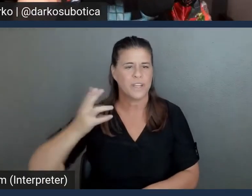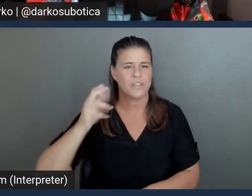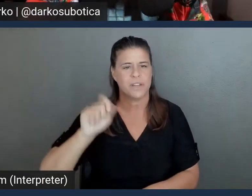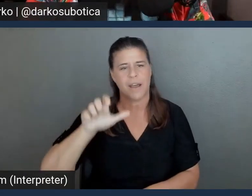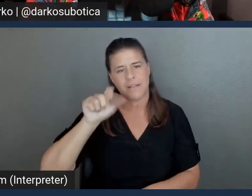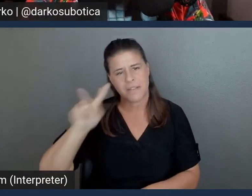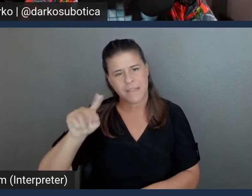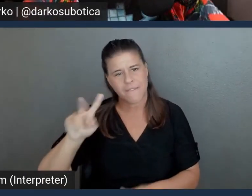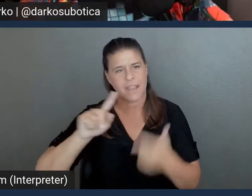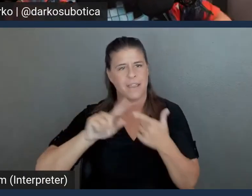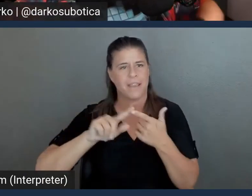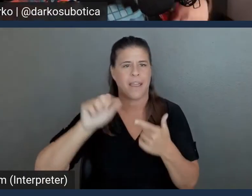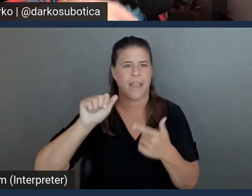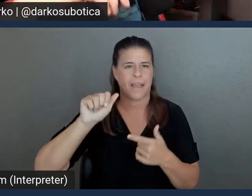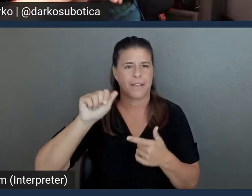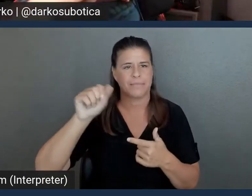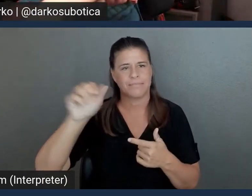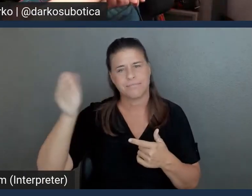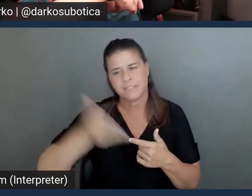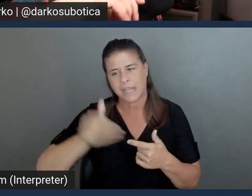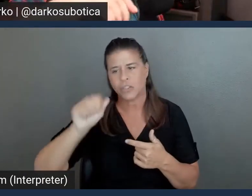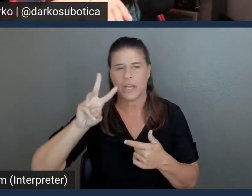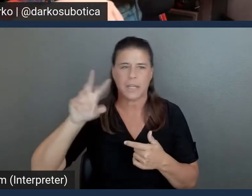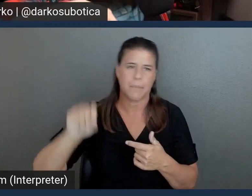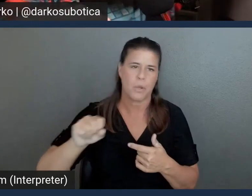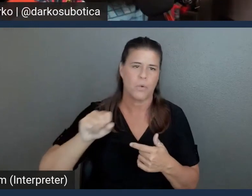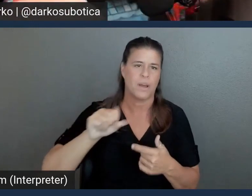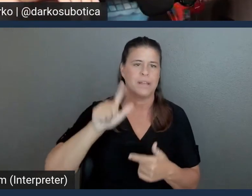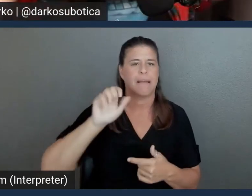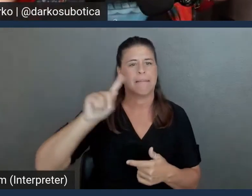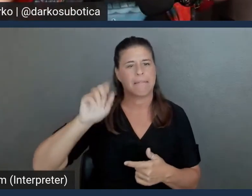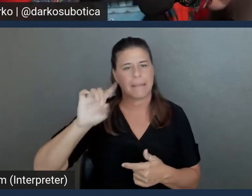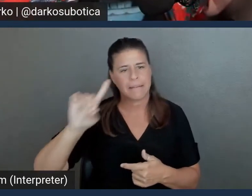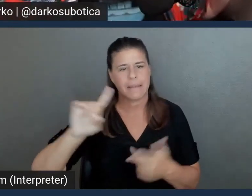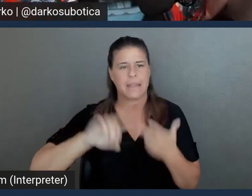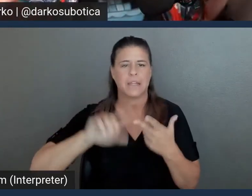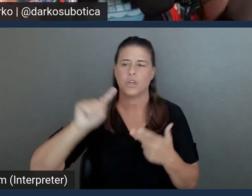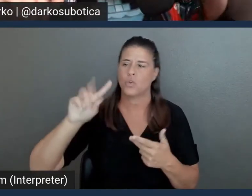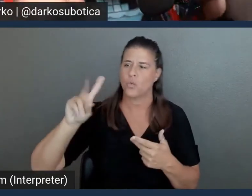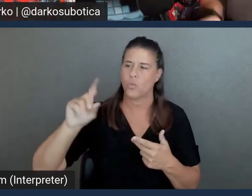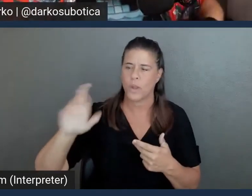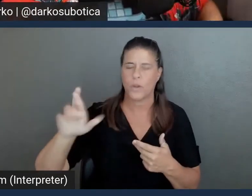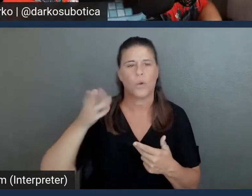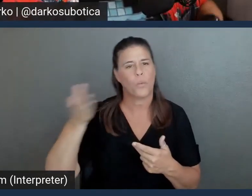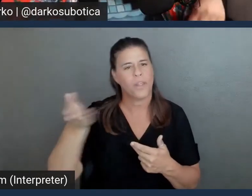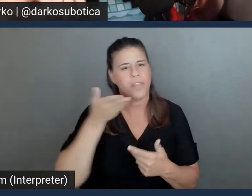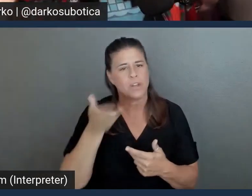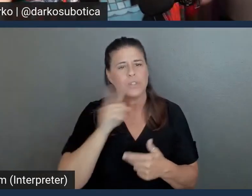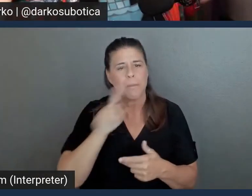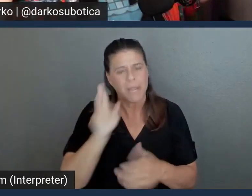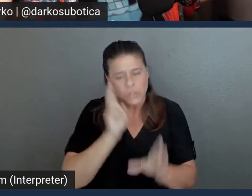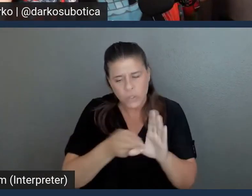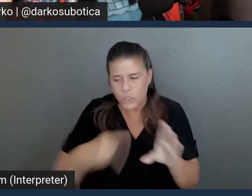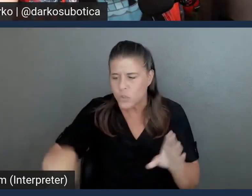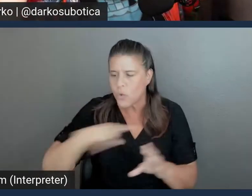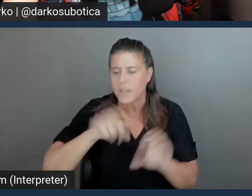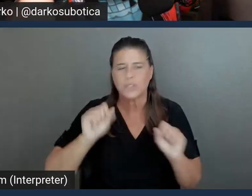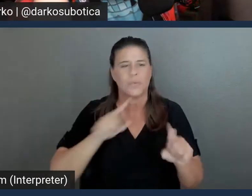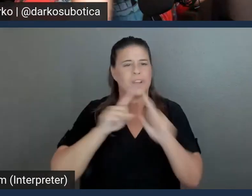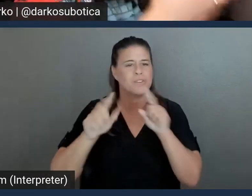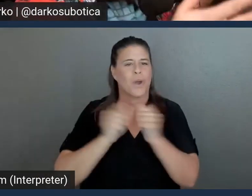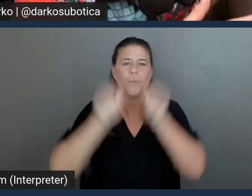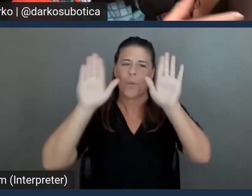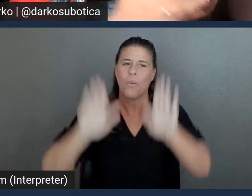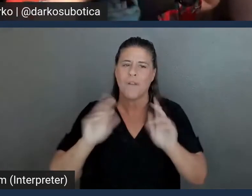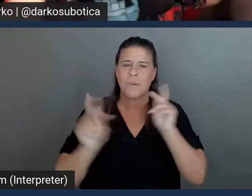or AWS's LinkedIn page, or Twitter, AWS On Air. We're also there. So make sure to join us, where we get to talk to wonderful folks